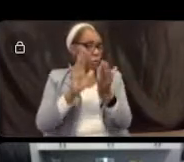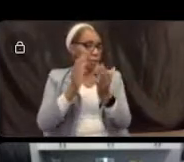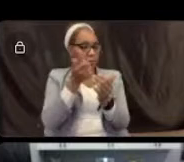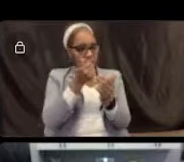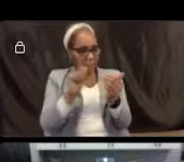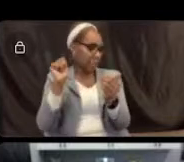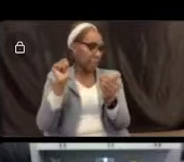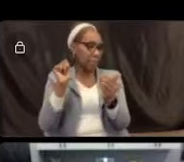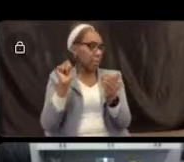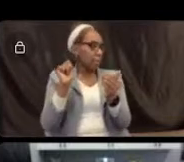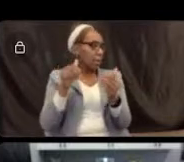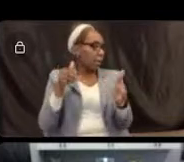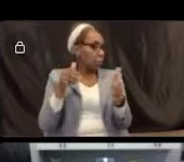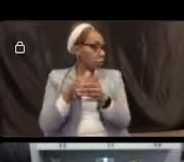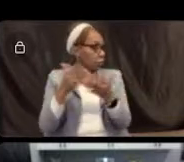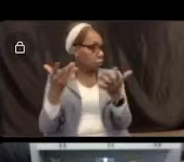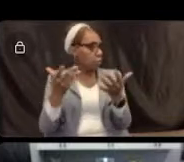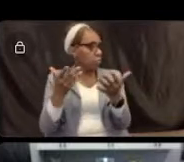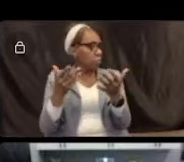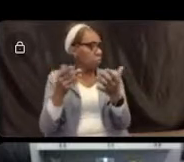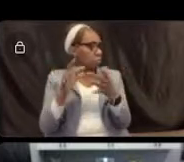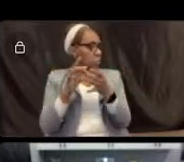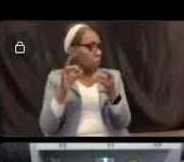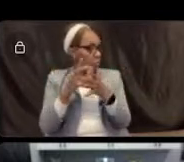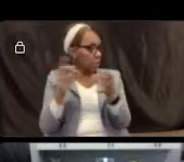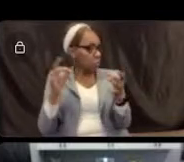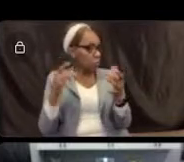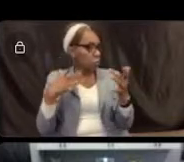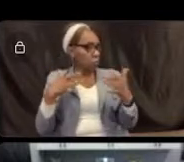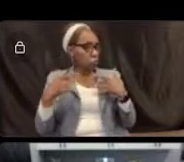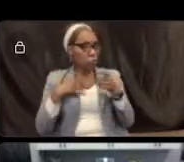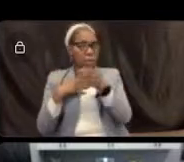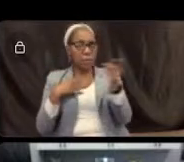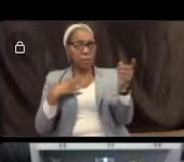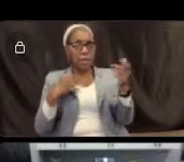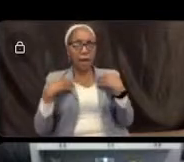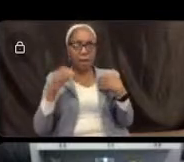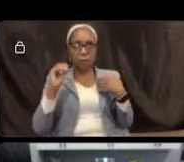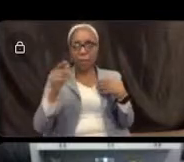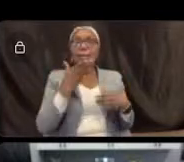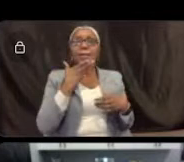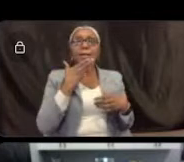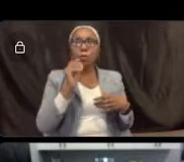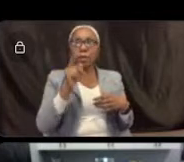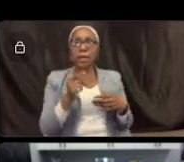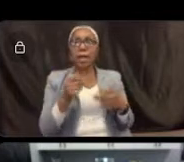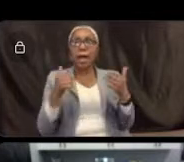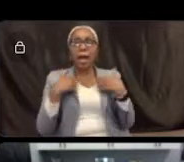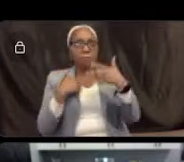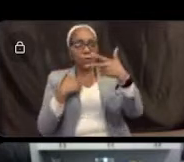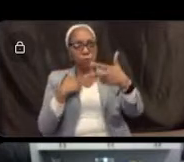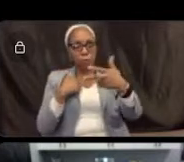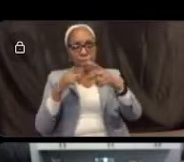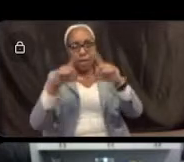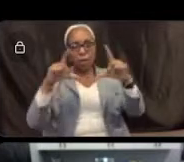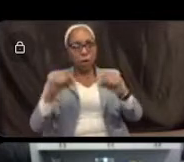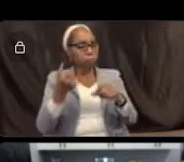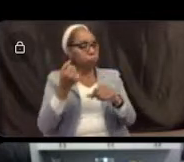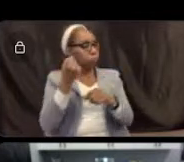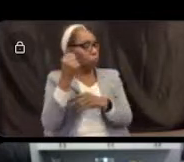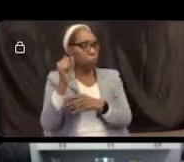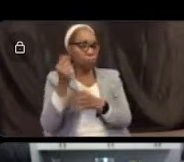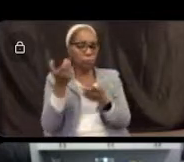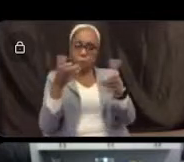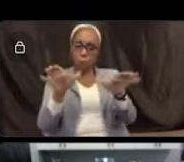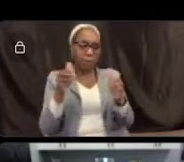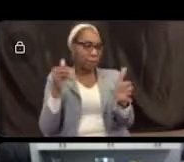concerns that they have. So. Thank you. We have 3 cards in opposition. First is Kelly Bentz.